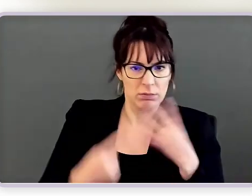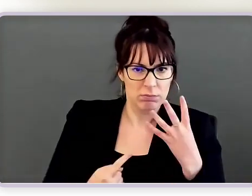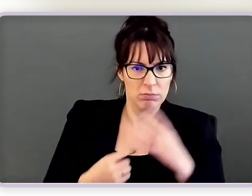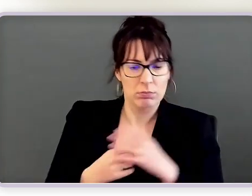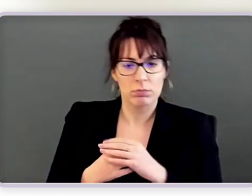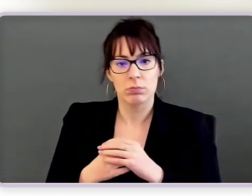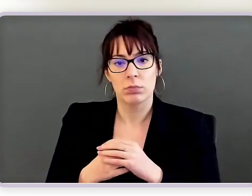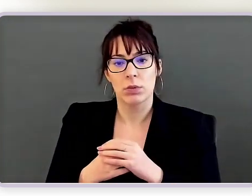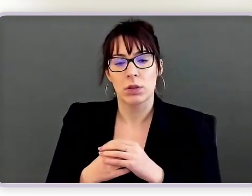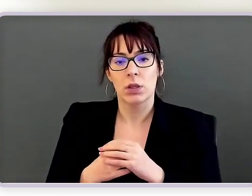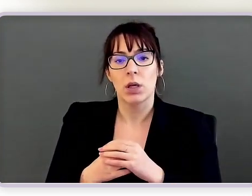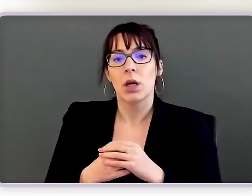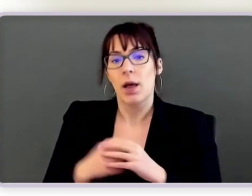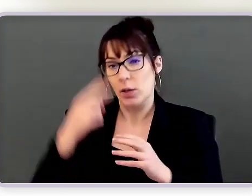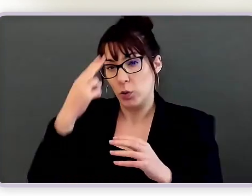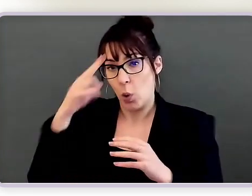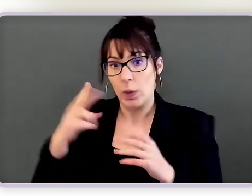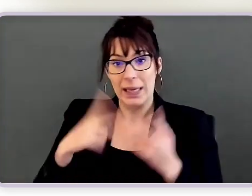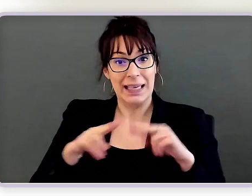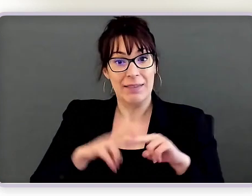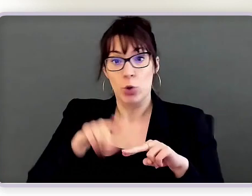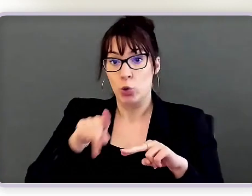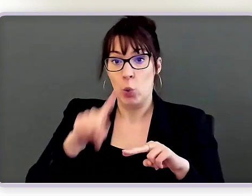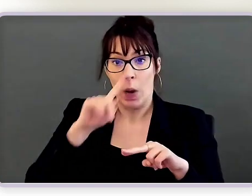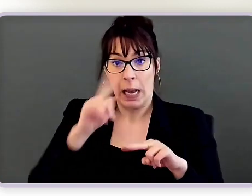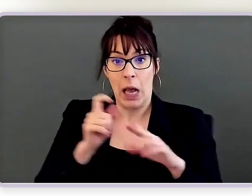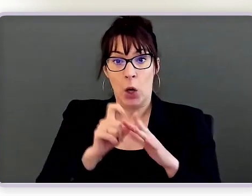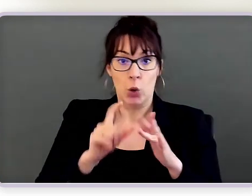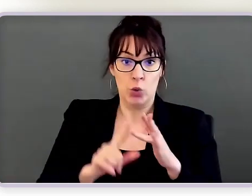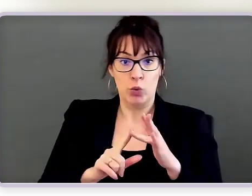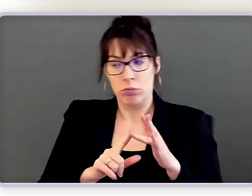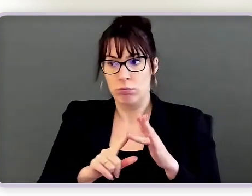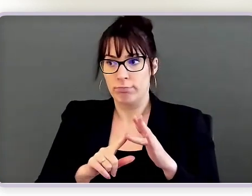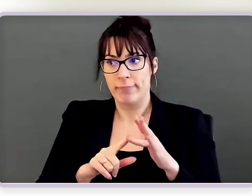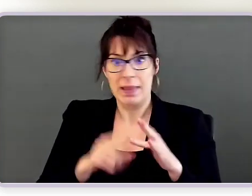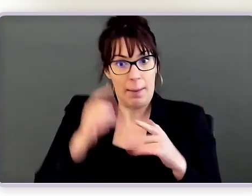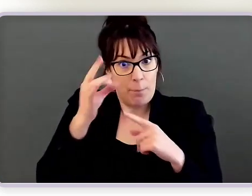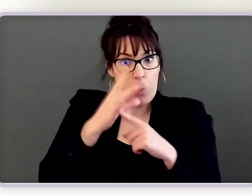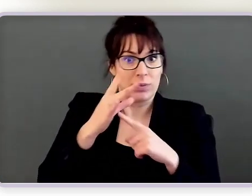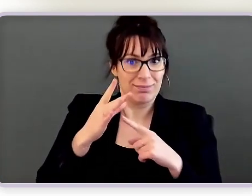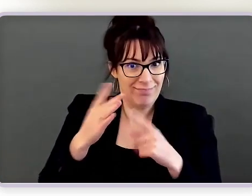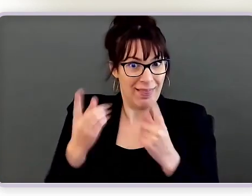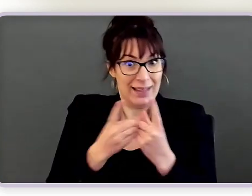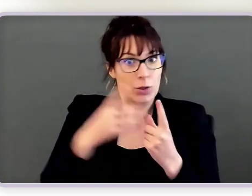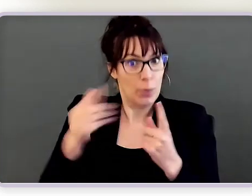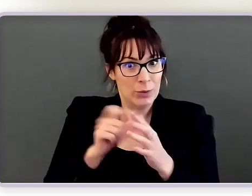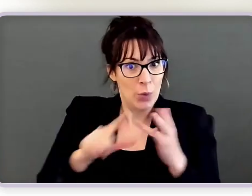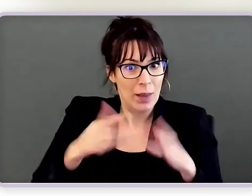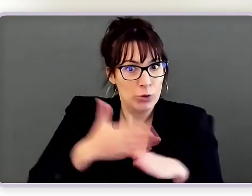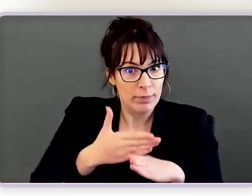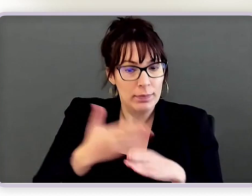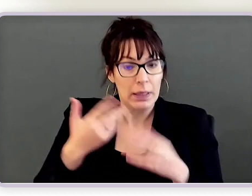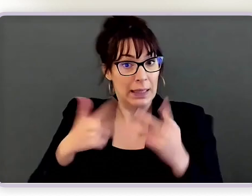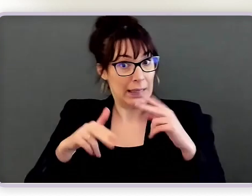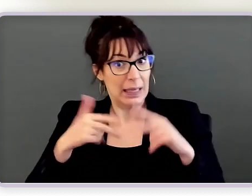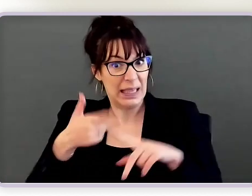inherent requirements of the job, but it just means the main part of the job. For example, you apply for the job of a lifeguard and you have cerebral